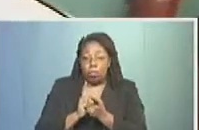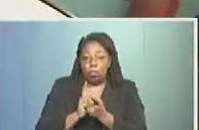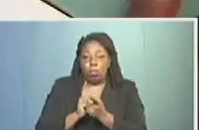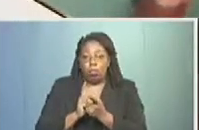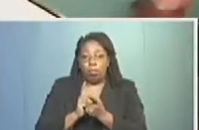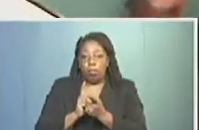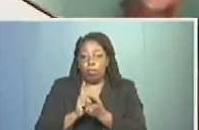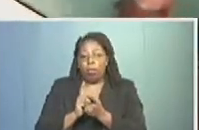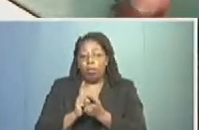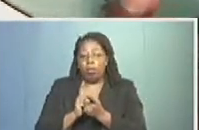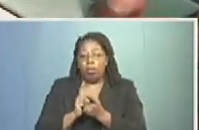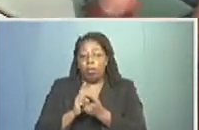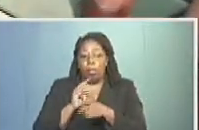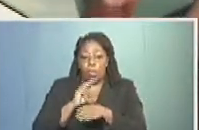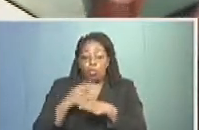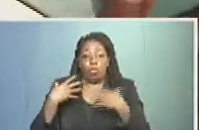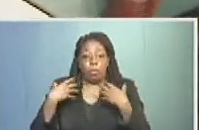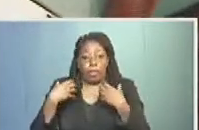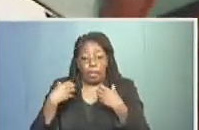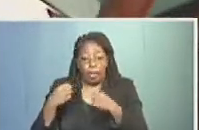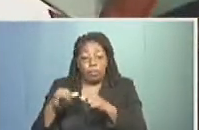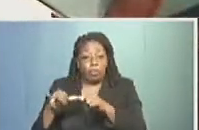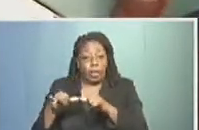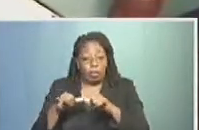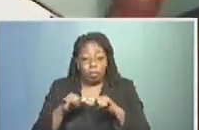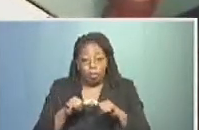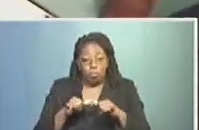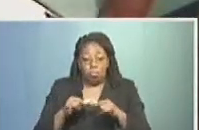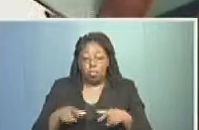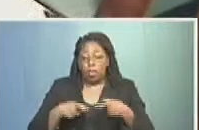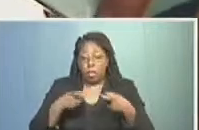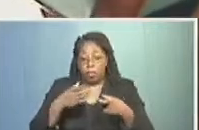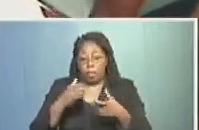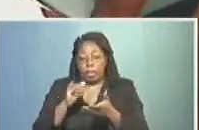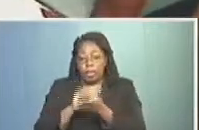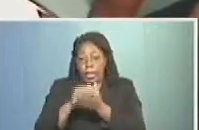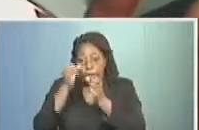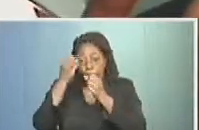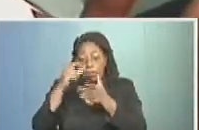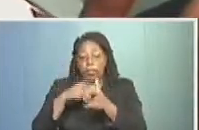the Ministry of Health. Once they provide me with that information, I will then seek